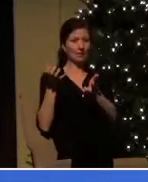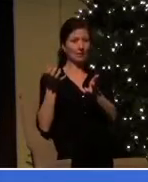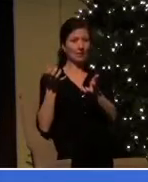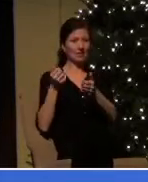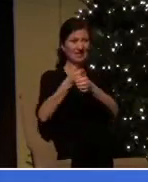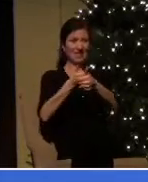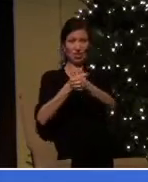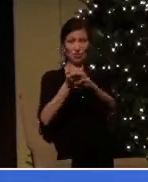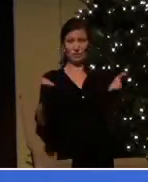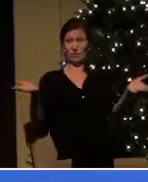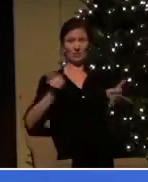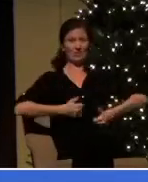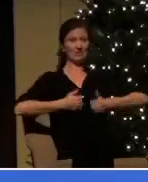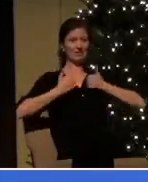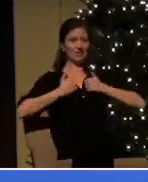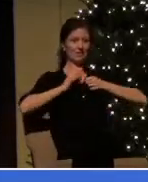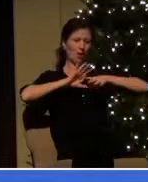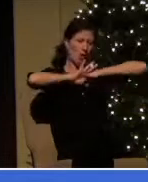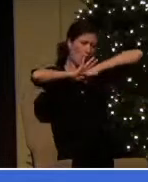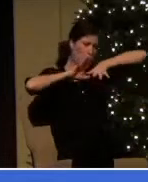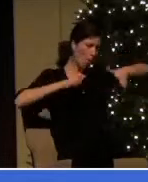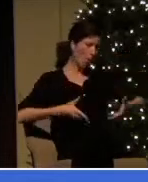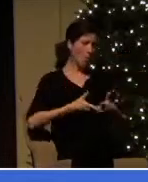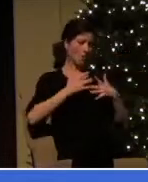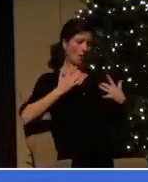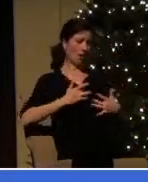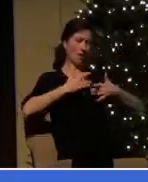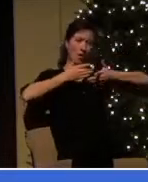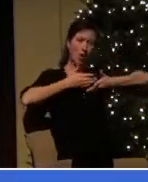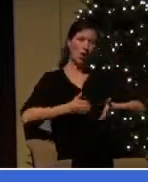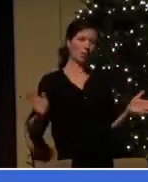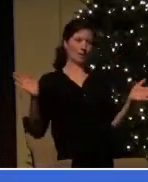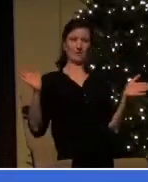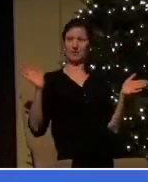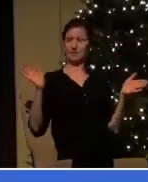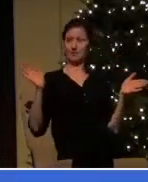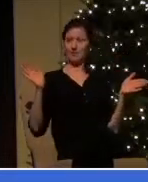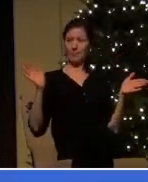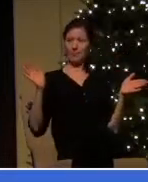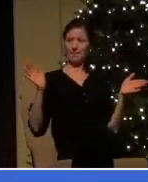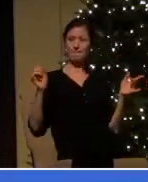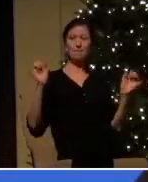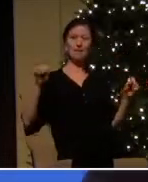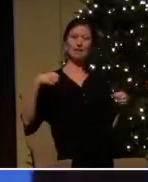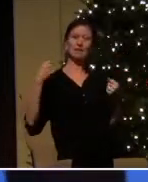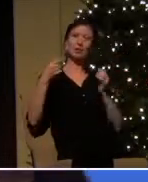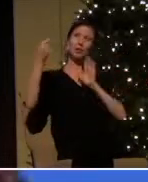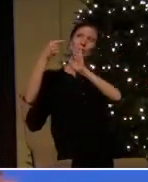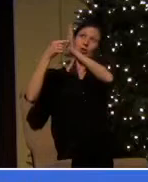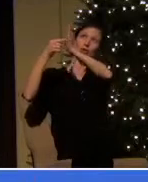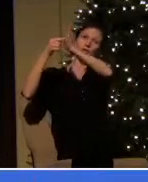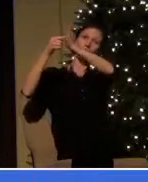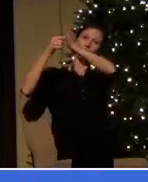fully with hearts wide open so that he can demonstrate the fullness